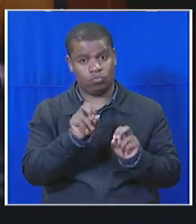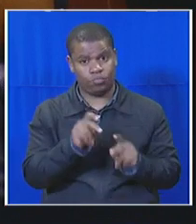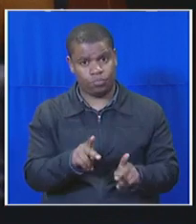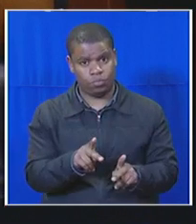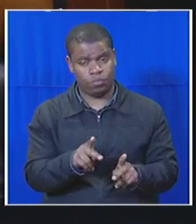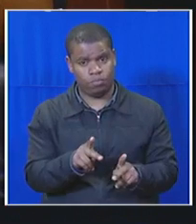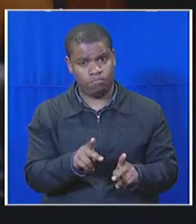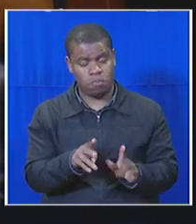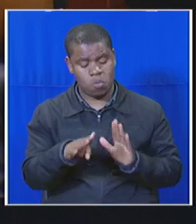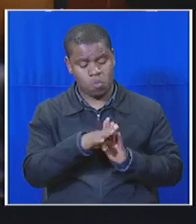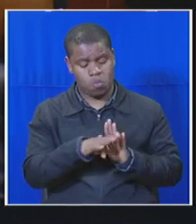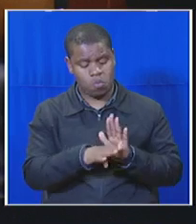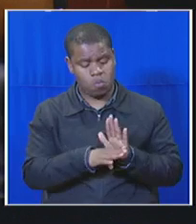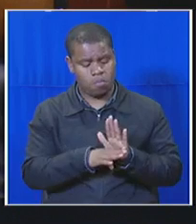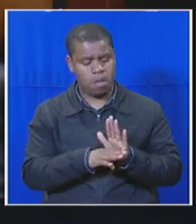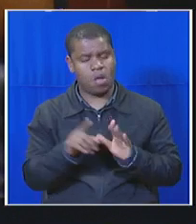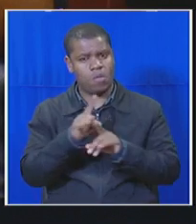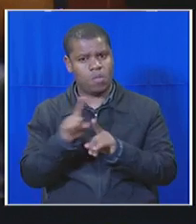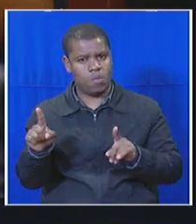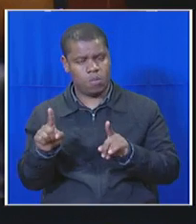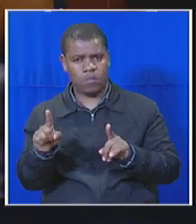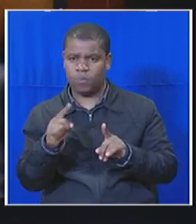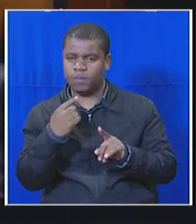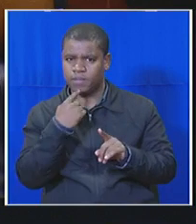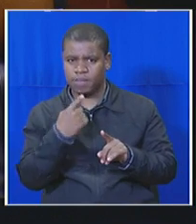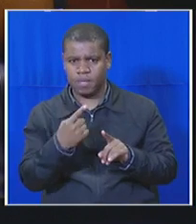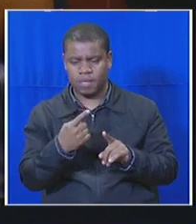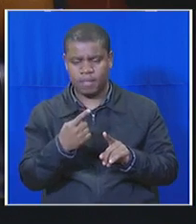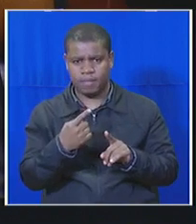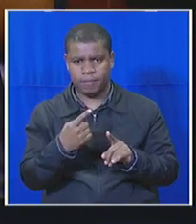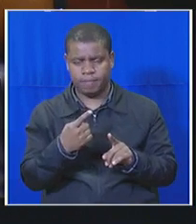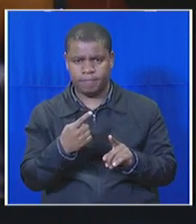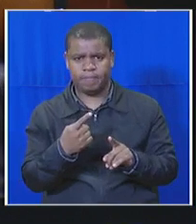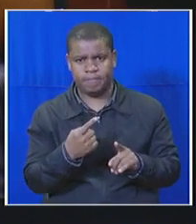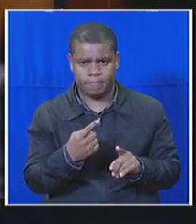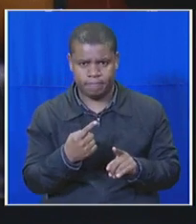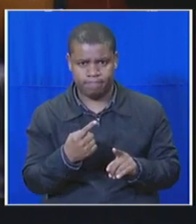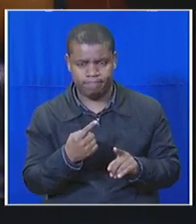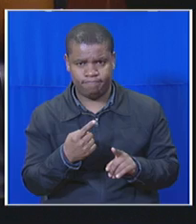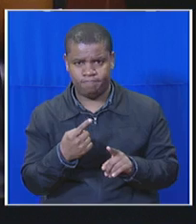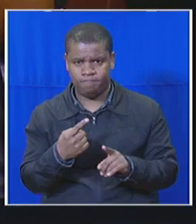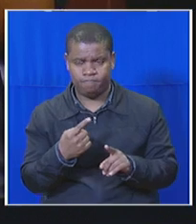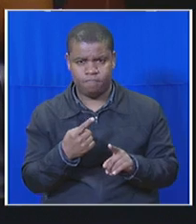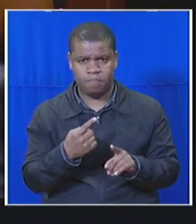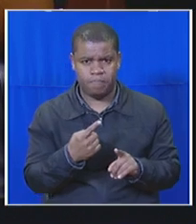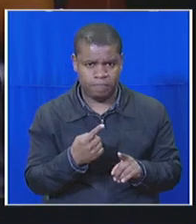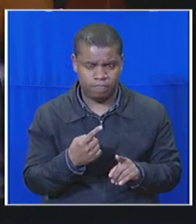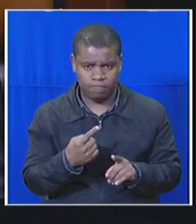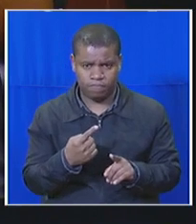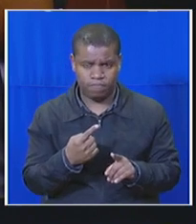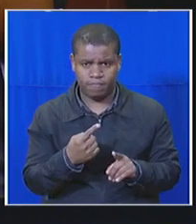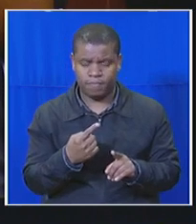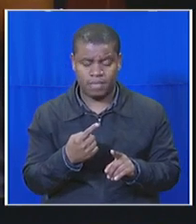The rules do not say no minister can respond twice. There is no